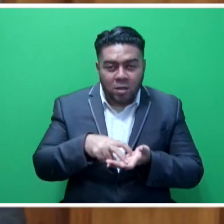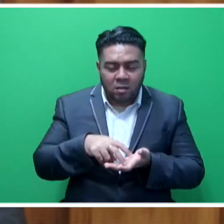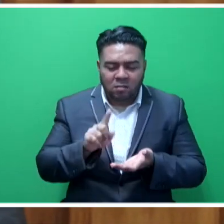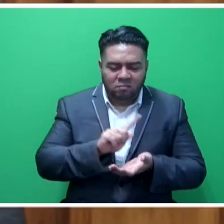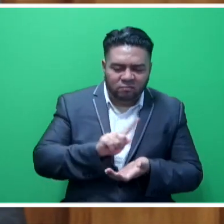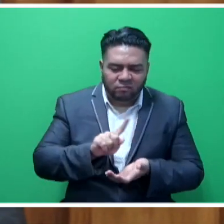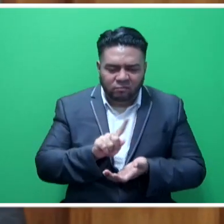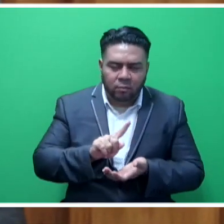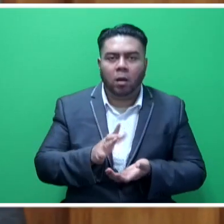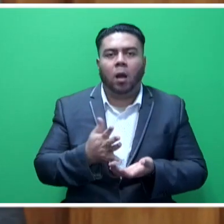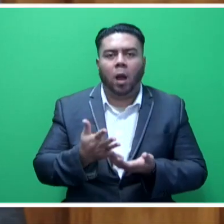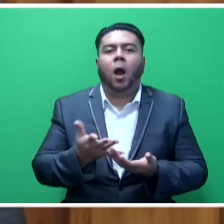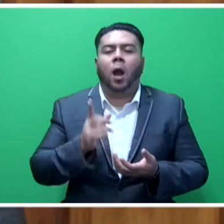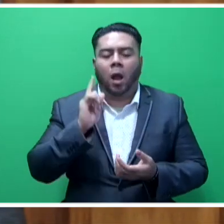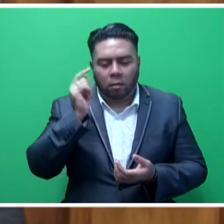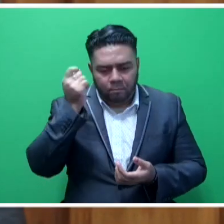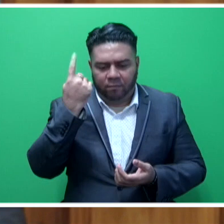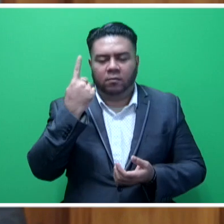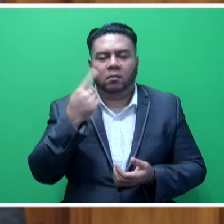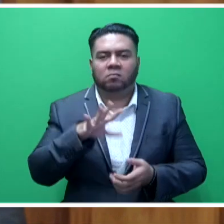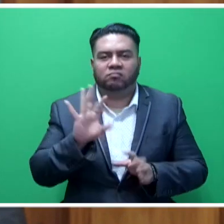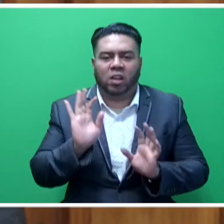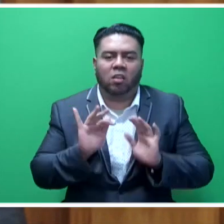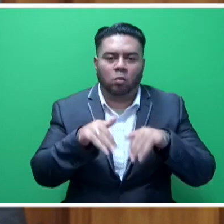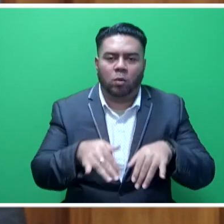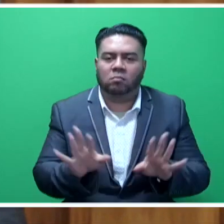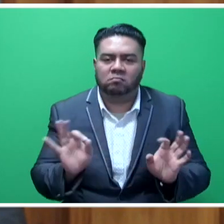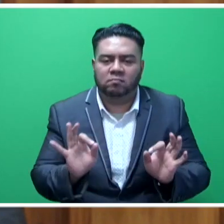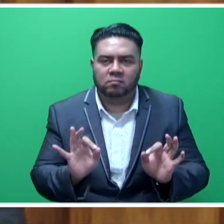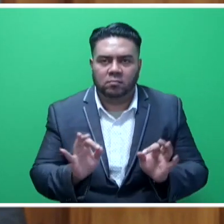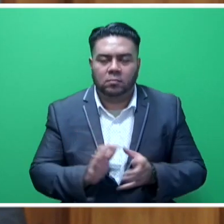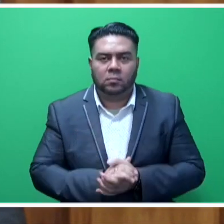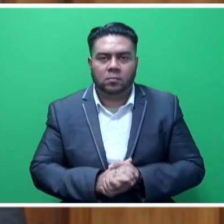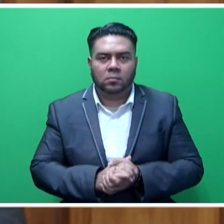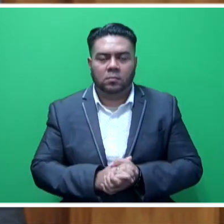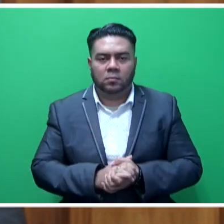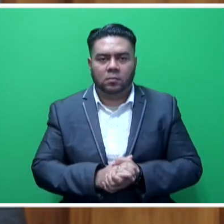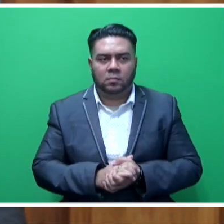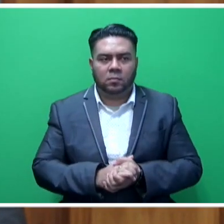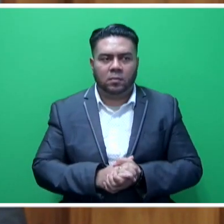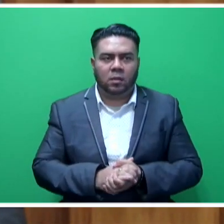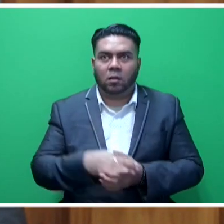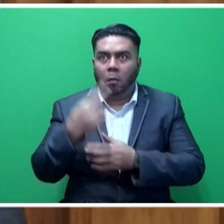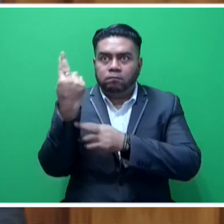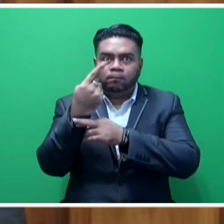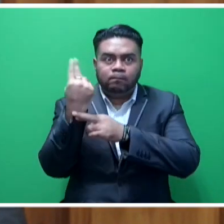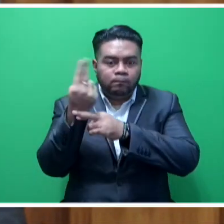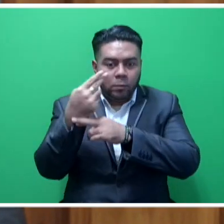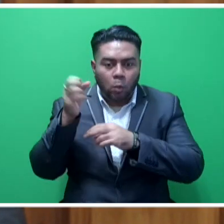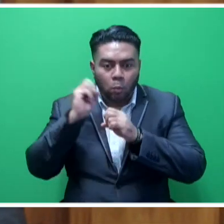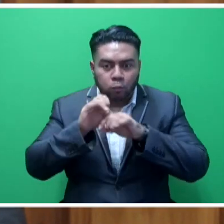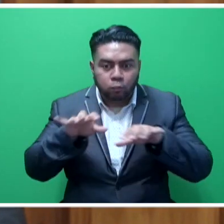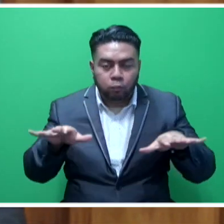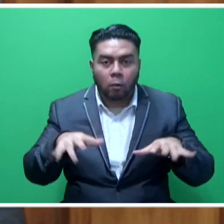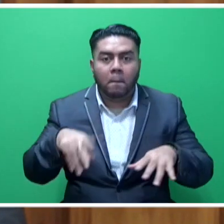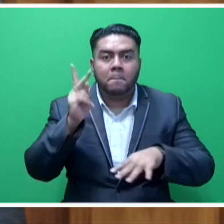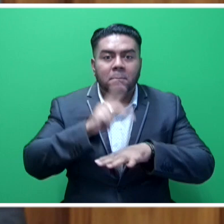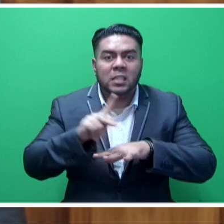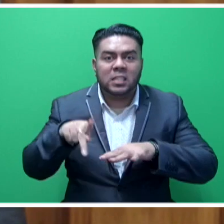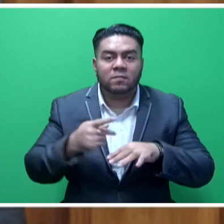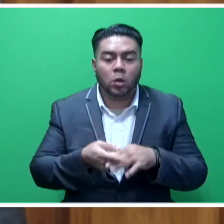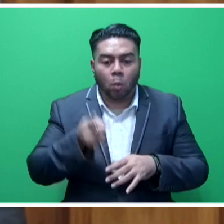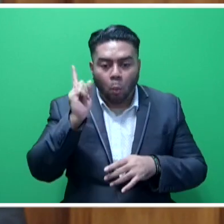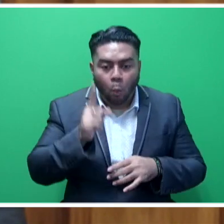on those parameters, it feeds into the warning system, which then is fed into the Pacific tsunami warning